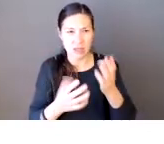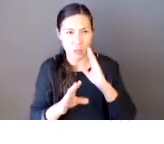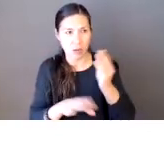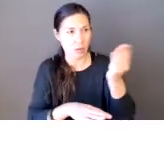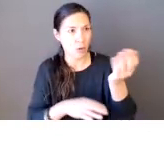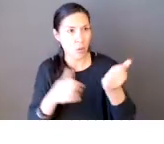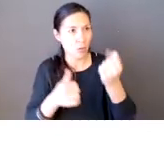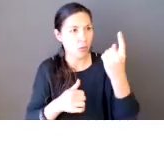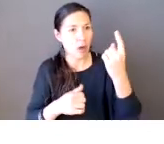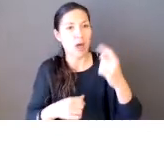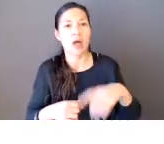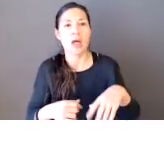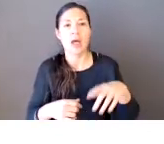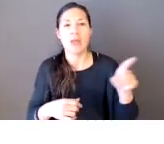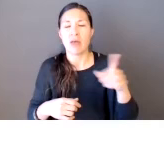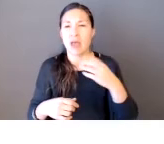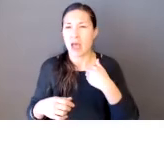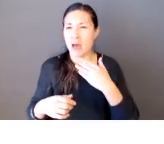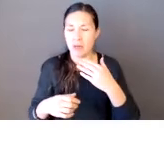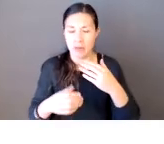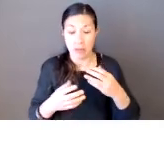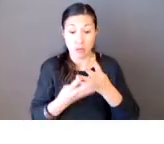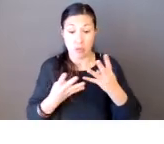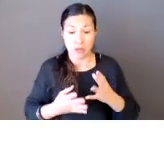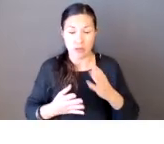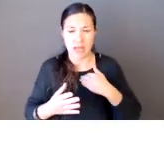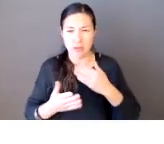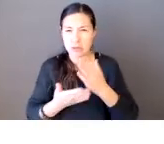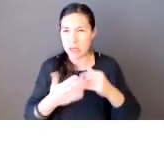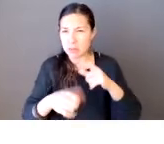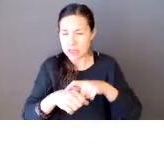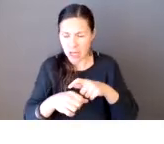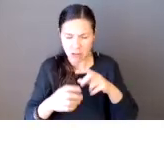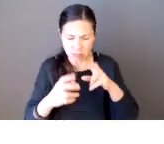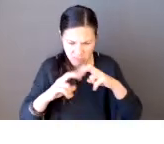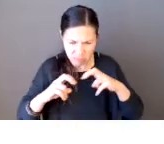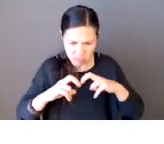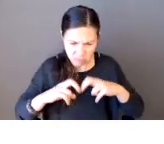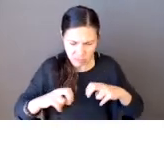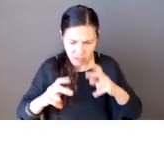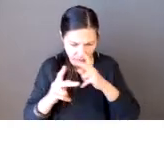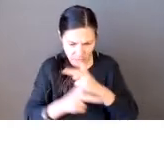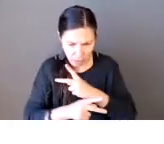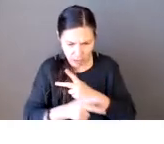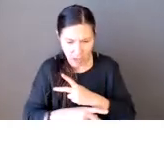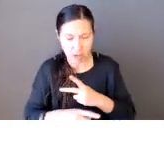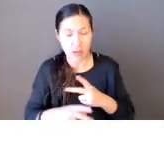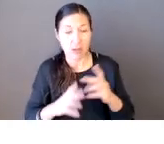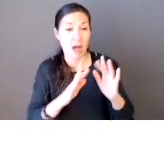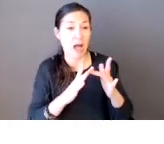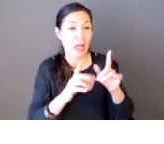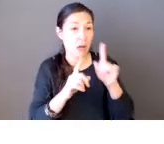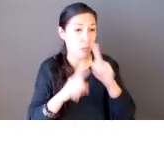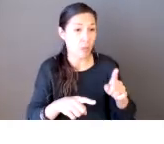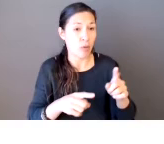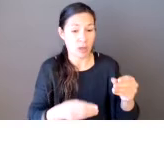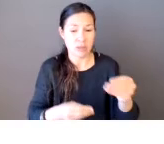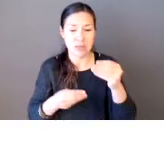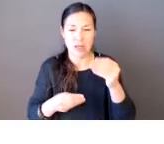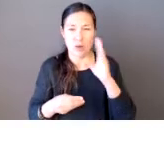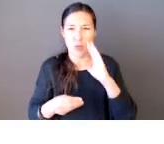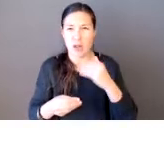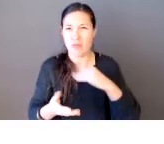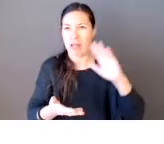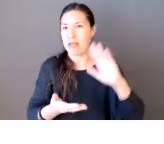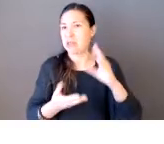amount of time to screen things. It's frustrating sometimes with the online reports because they tend to have less